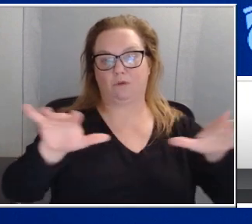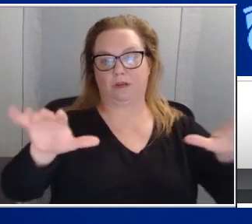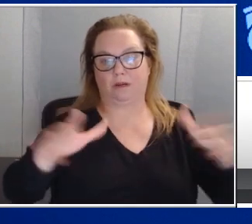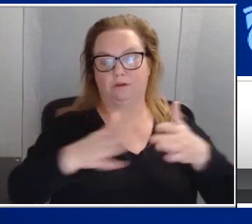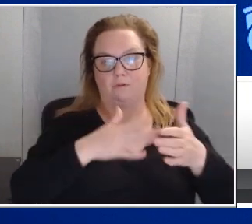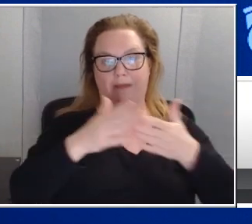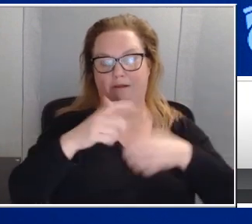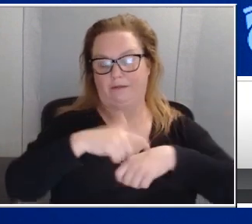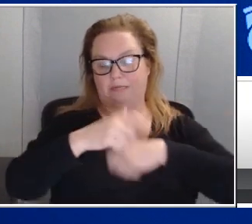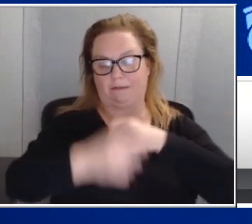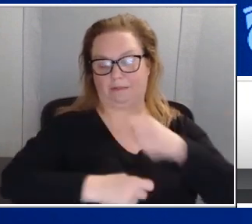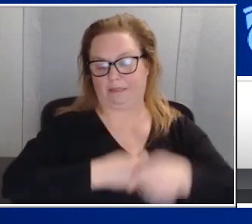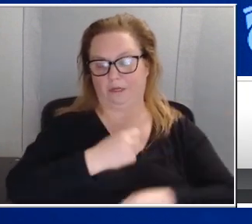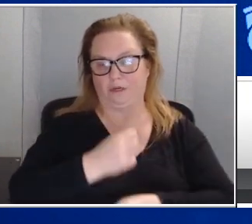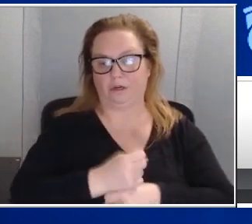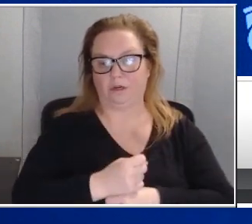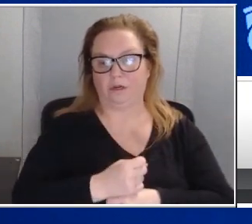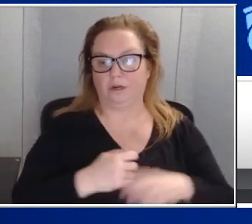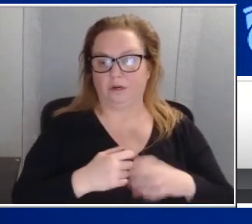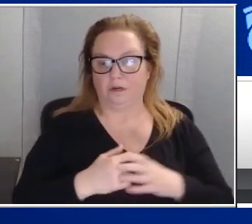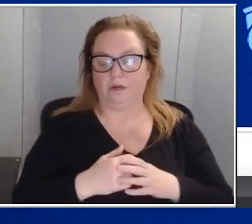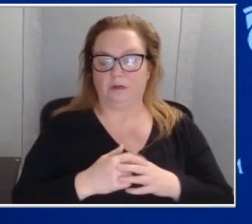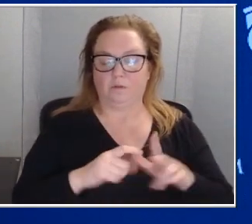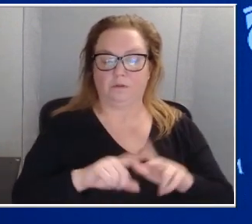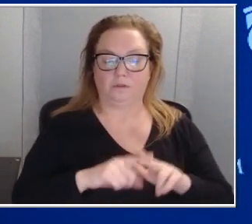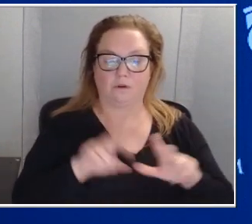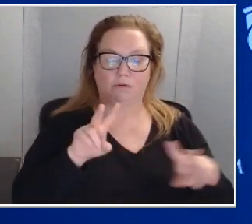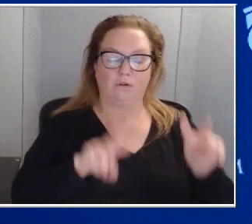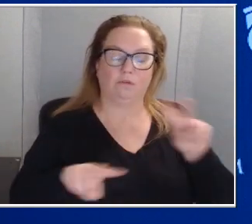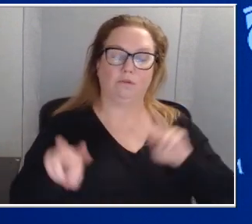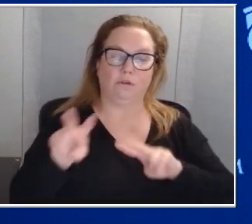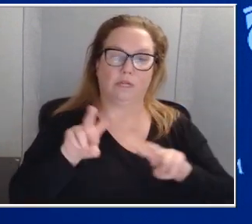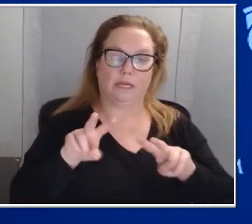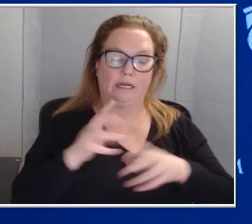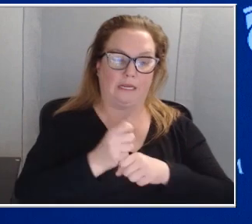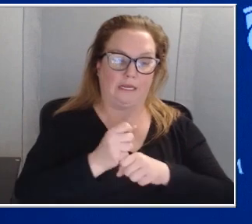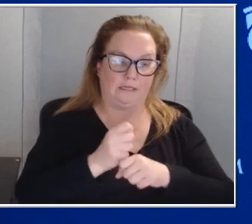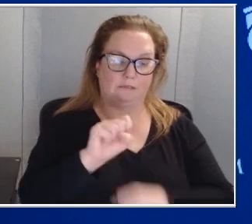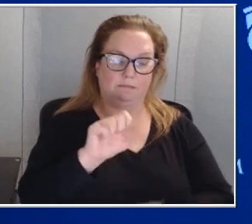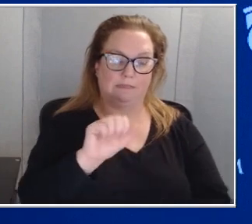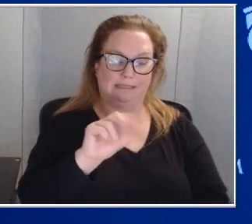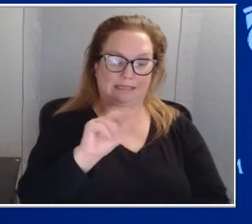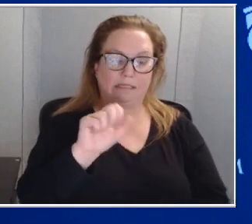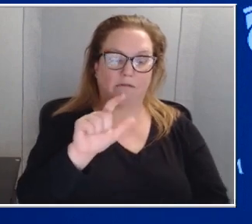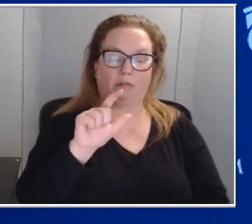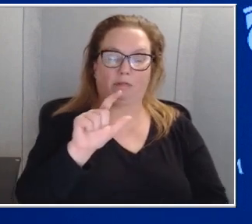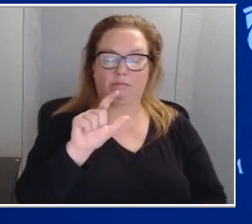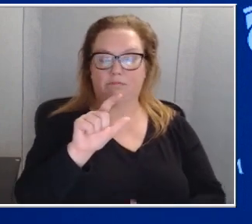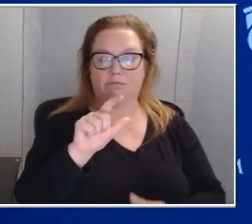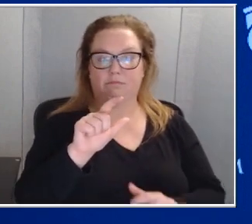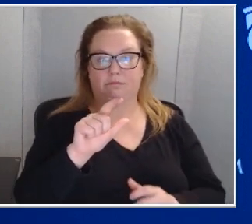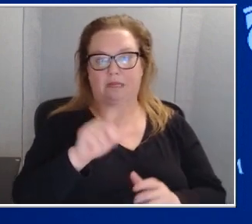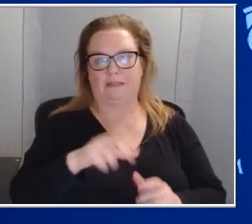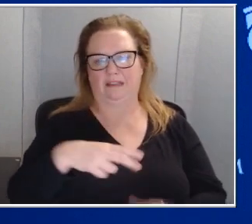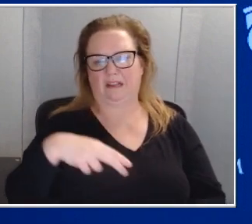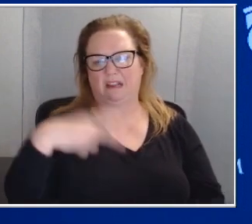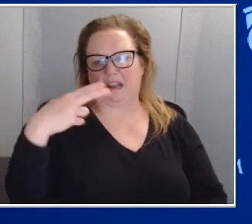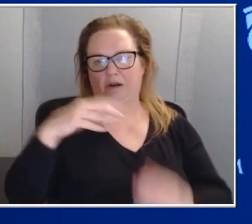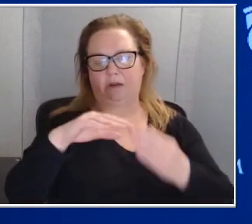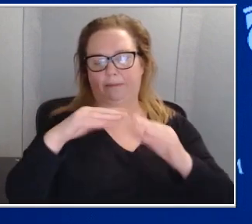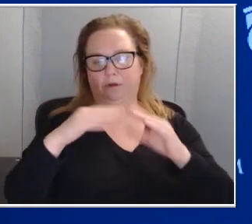was. I think we are starting to look into getting some seasonality, although I think there'll still be higher